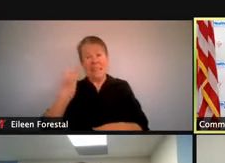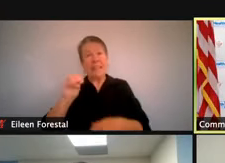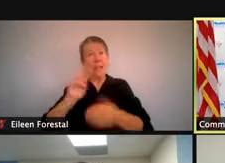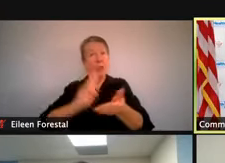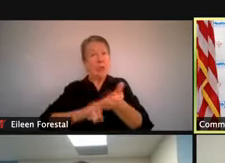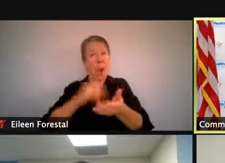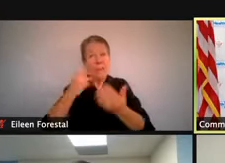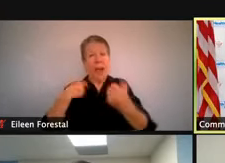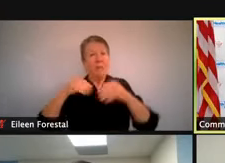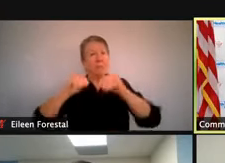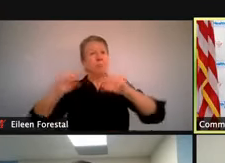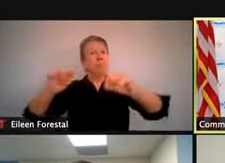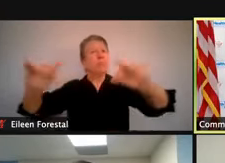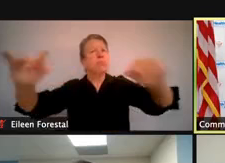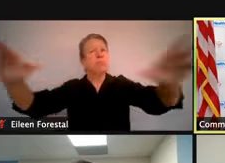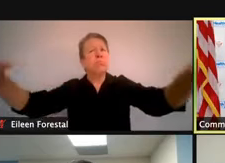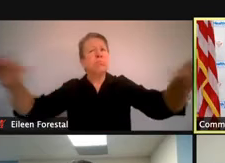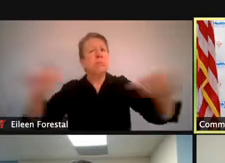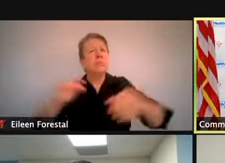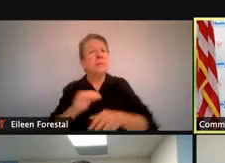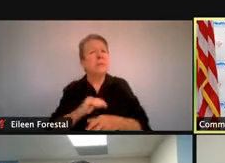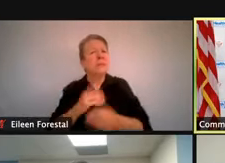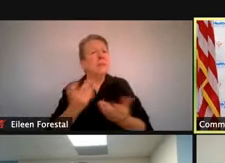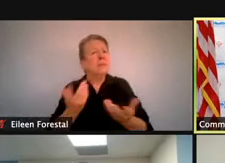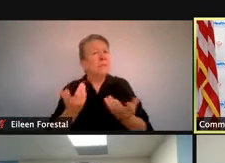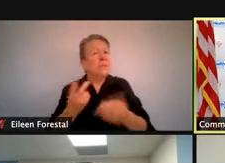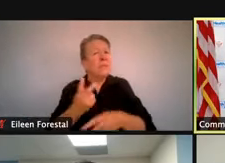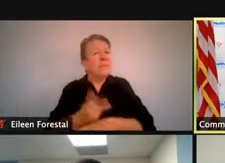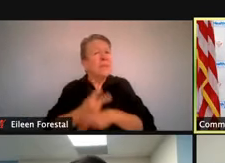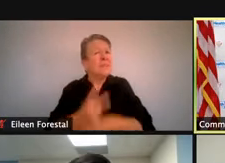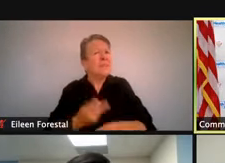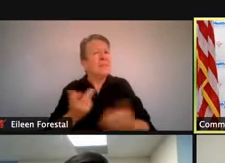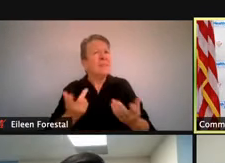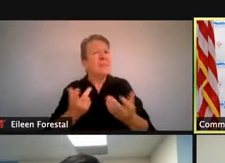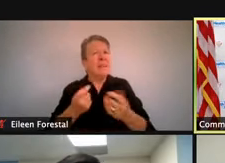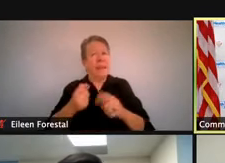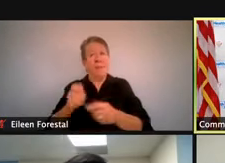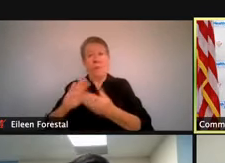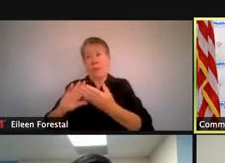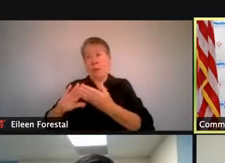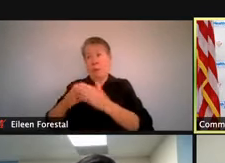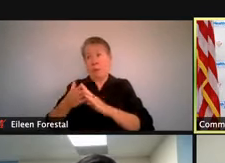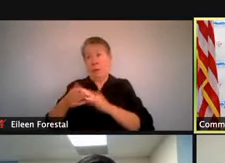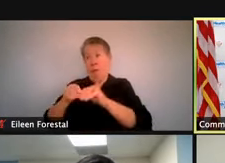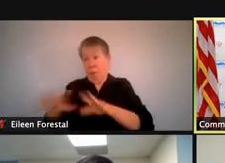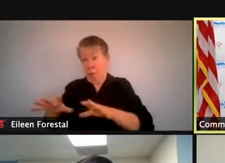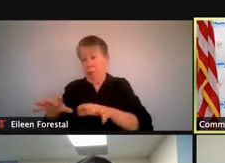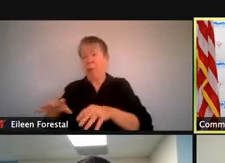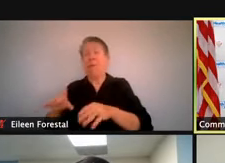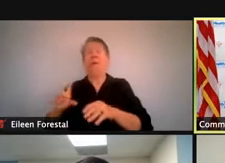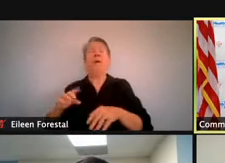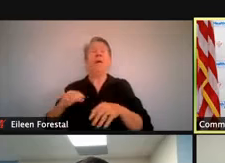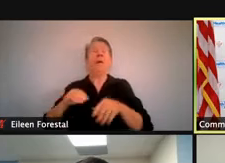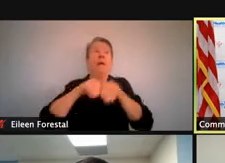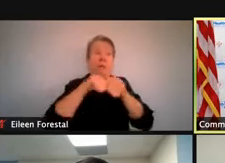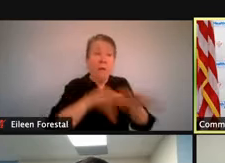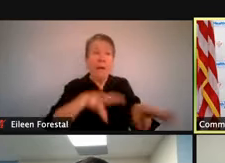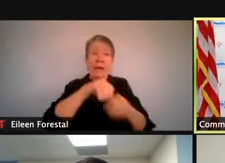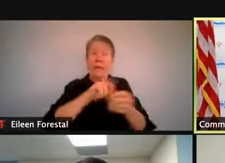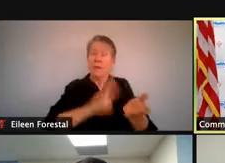from the community. We know that our communities are seeing a rise throughout all of the regions. We keep a